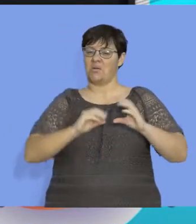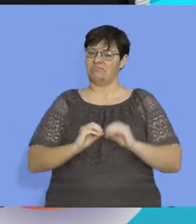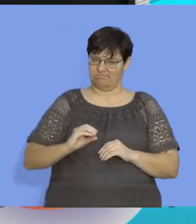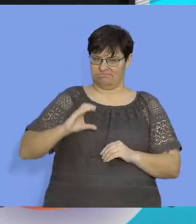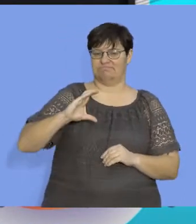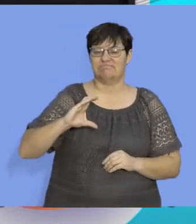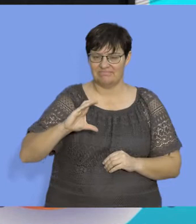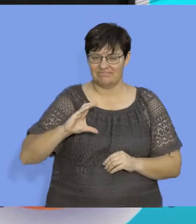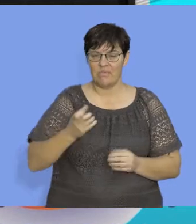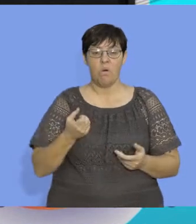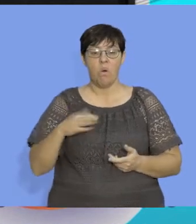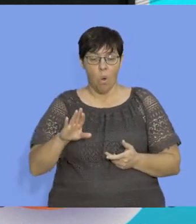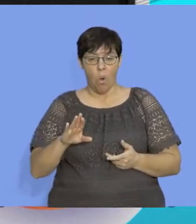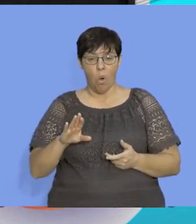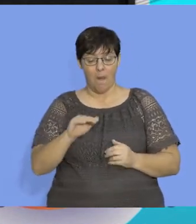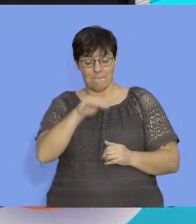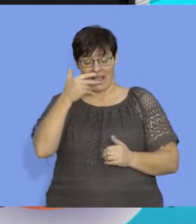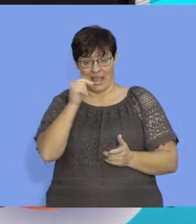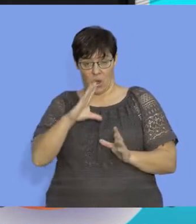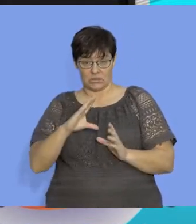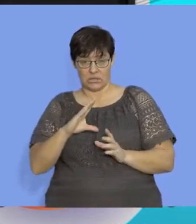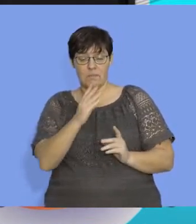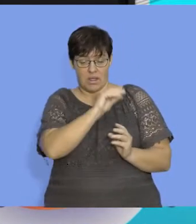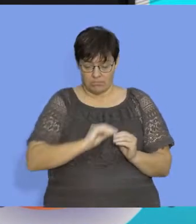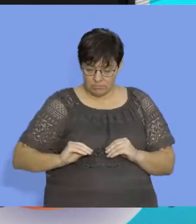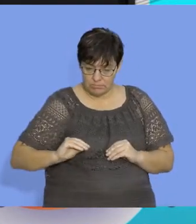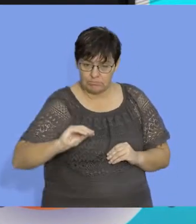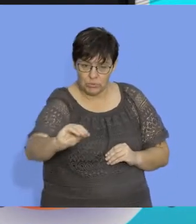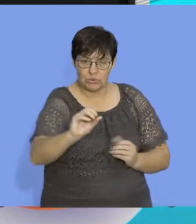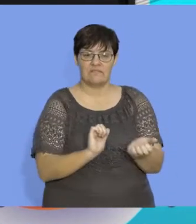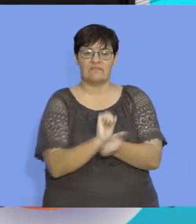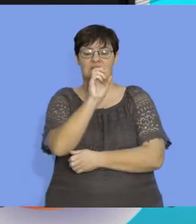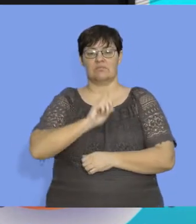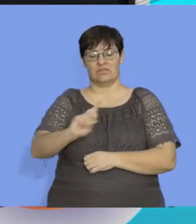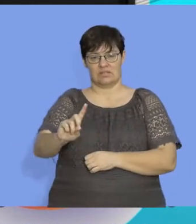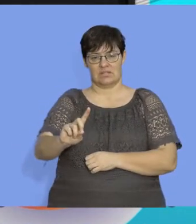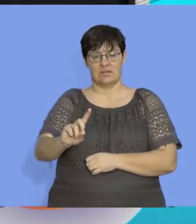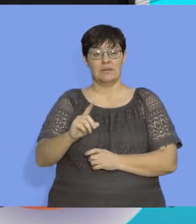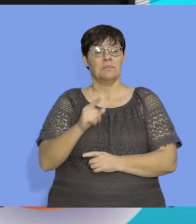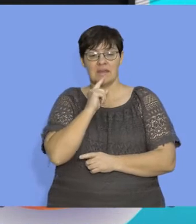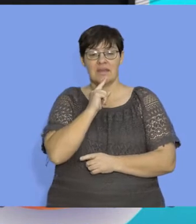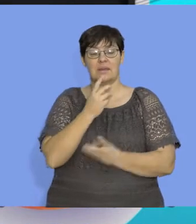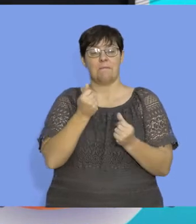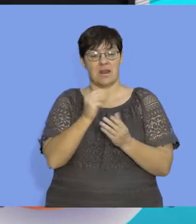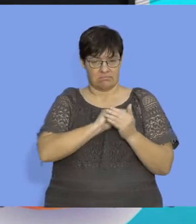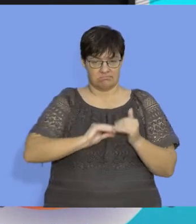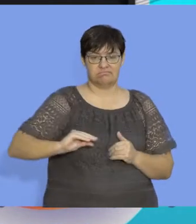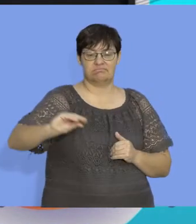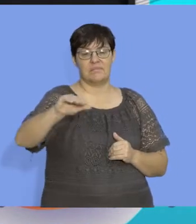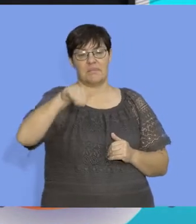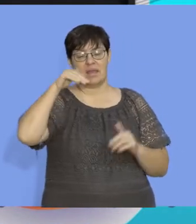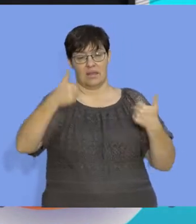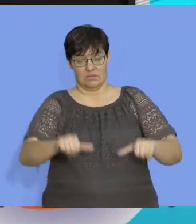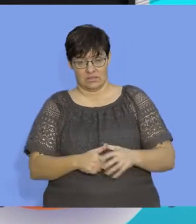of your bank account to put into a fixed deposit, money is leaving your bank account. So clearly you can see